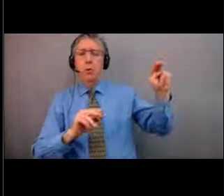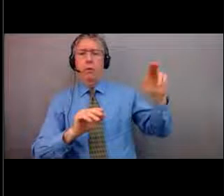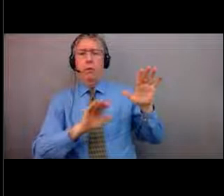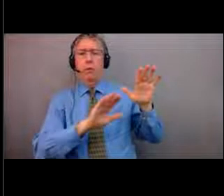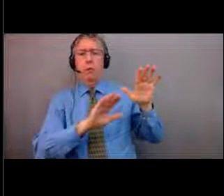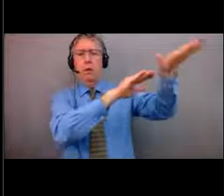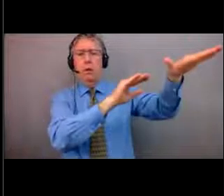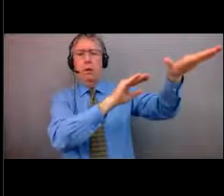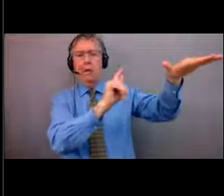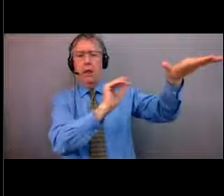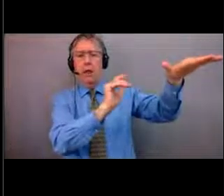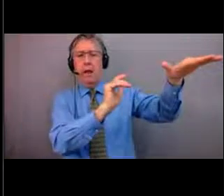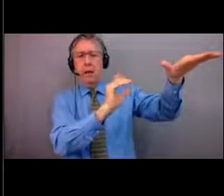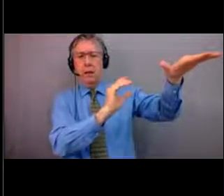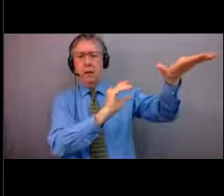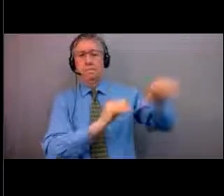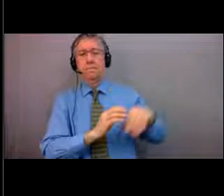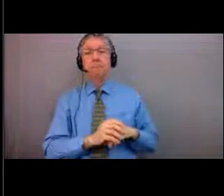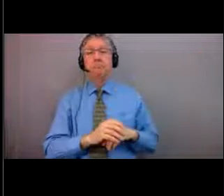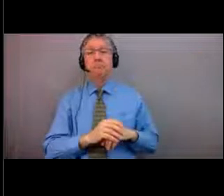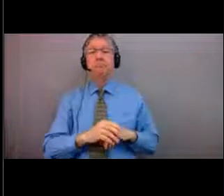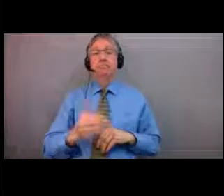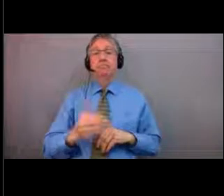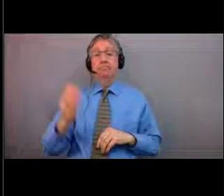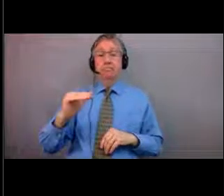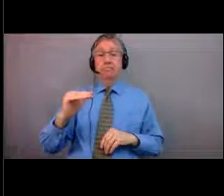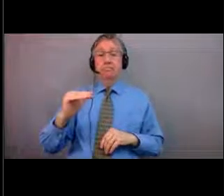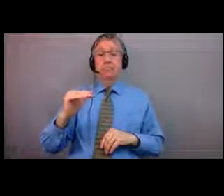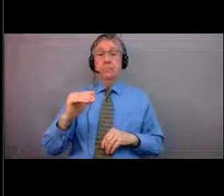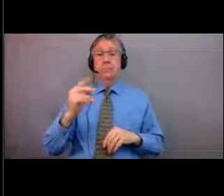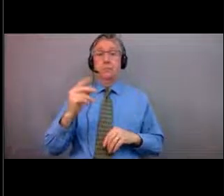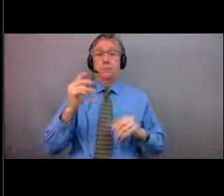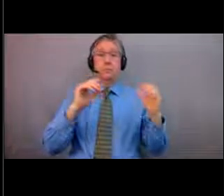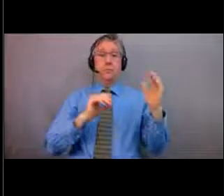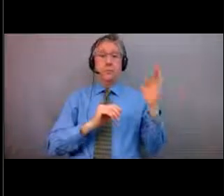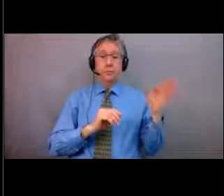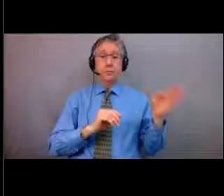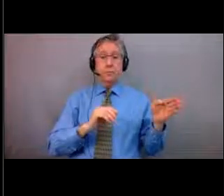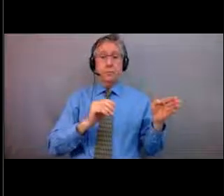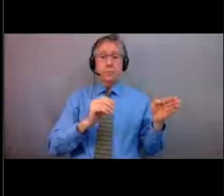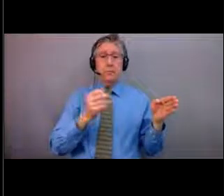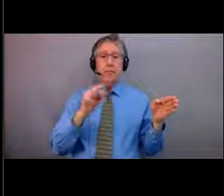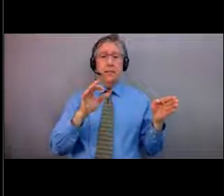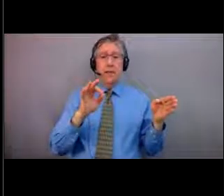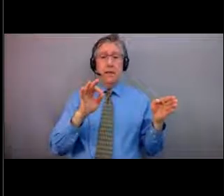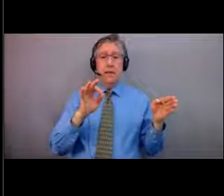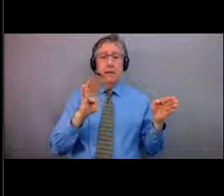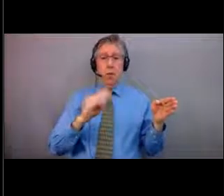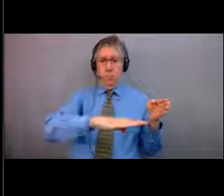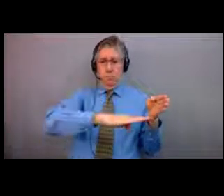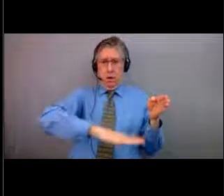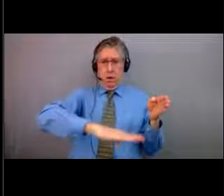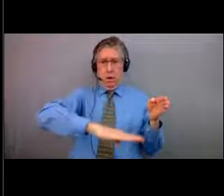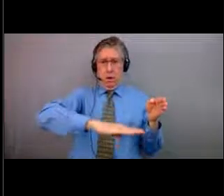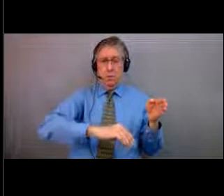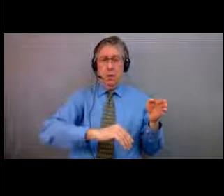And so when we make these comparisons between the two decades, the 1994 on the bottom and the